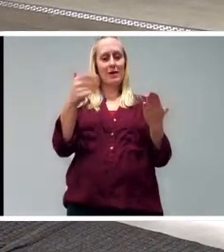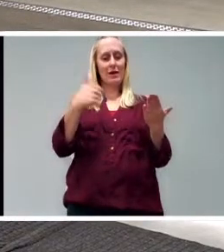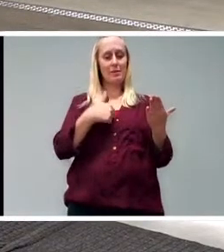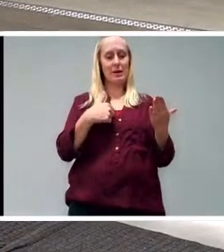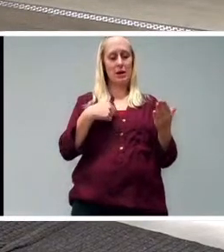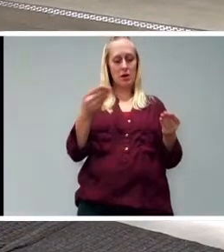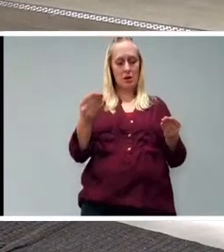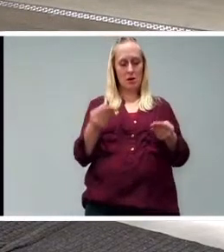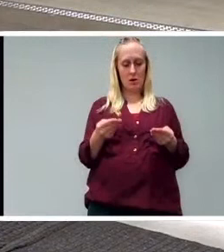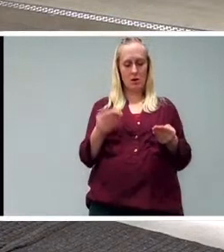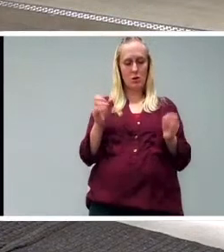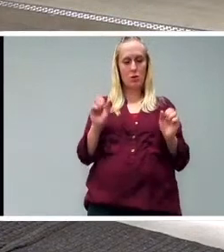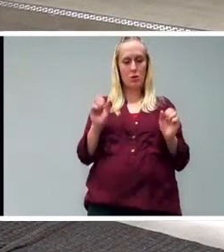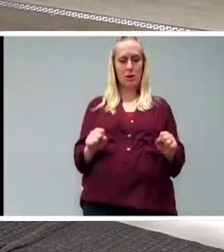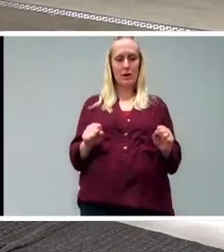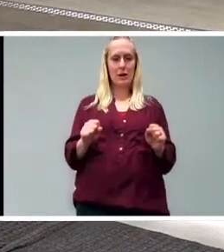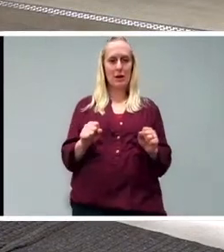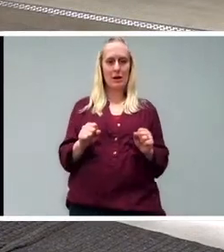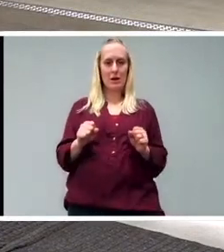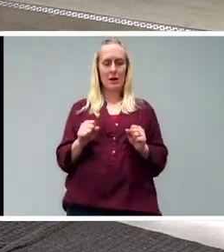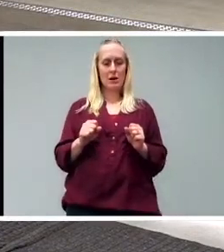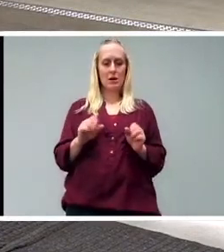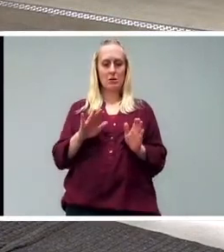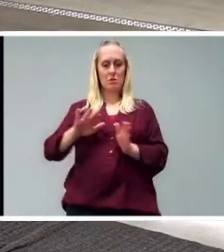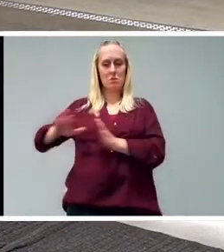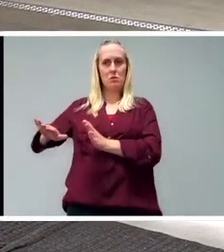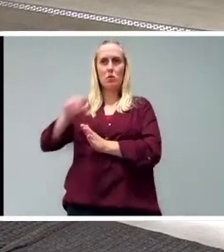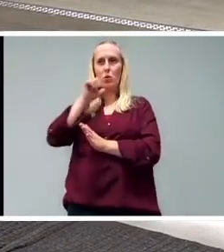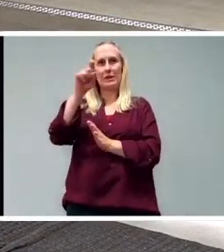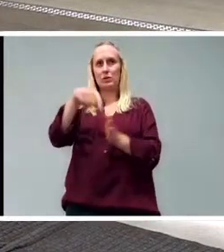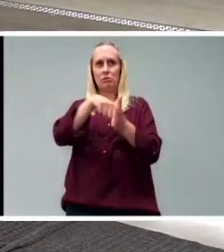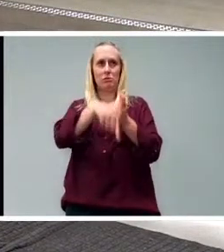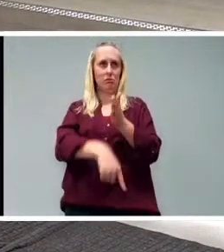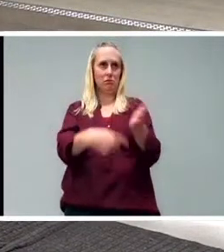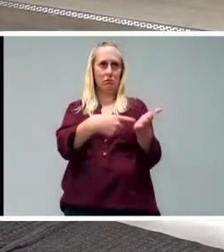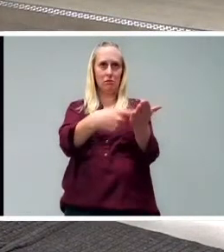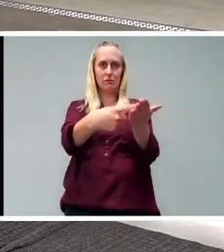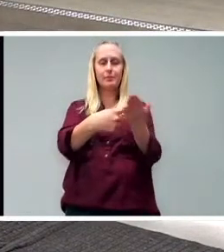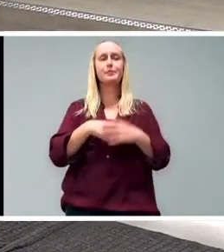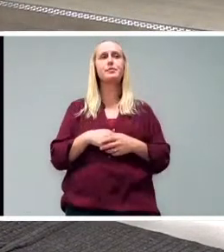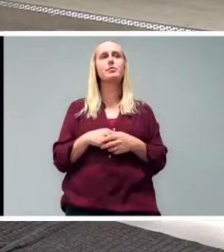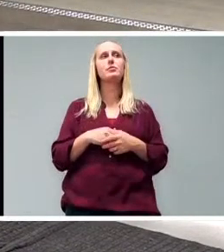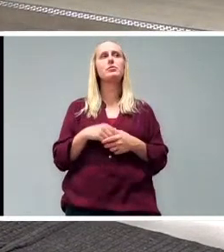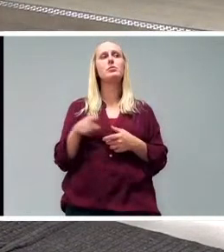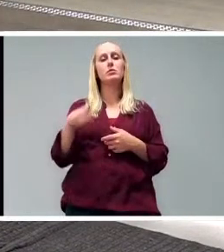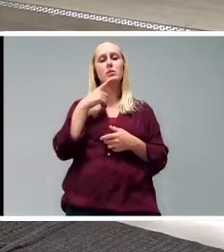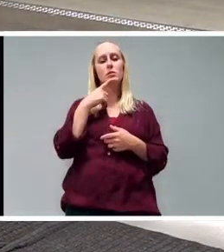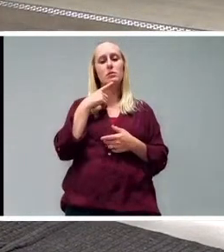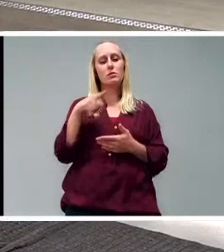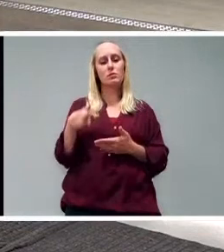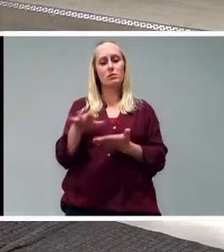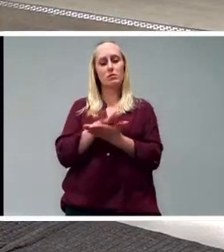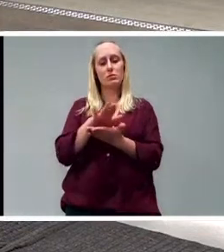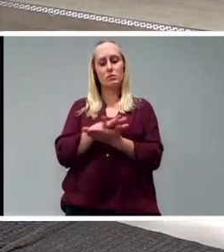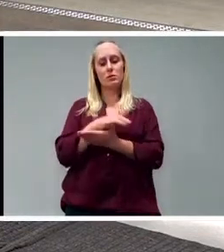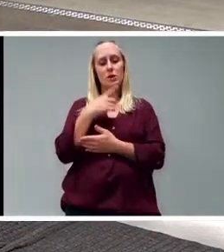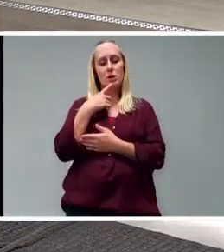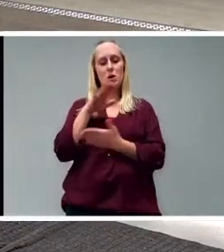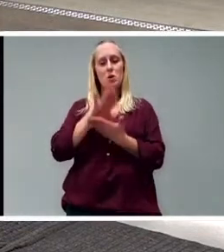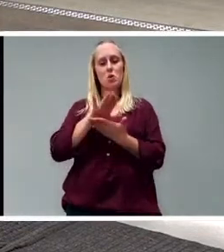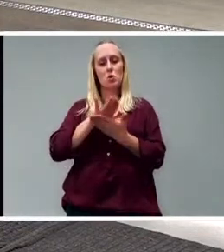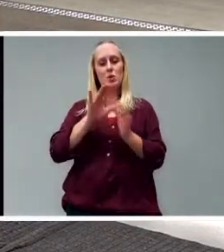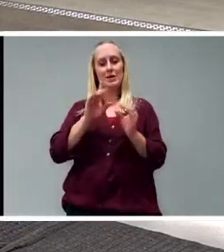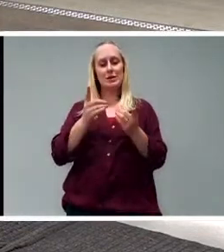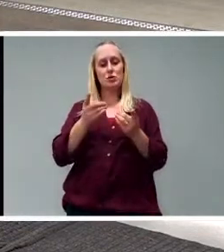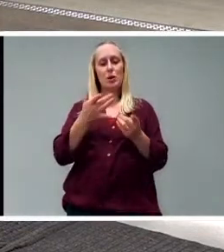we can take this offline. We don't need to get this far into the weeds right now. It says right here that the school district prefers